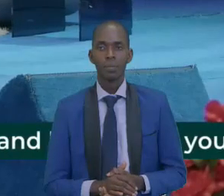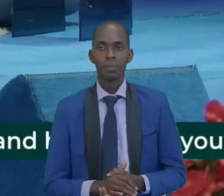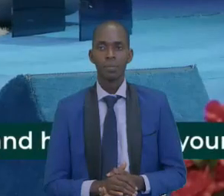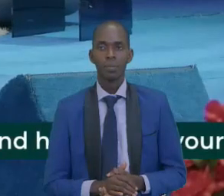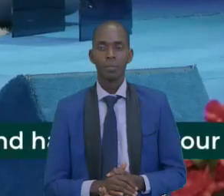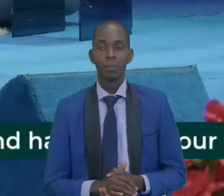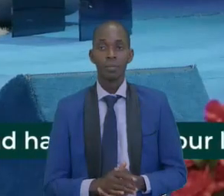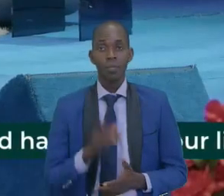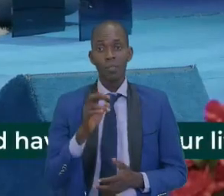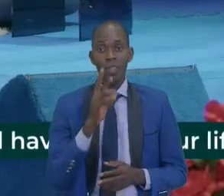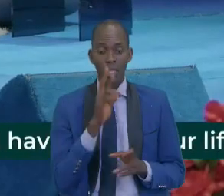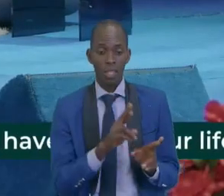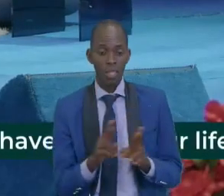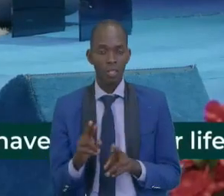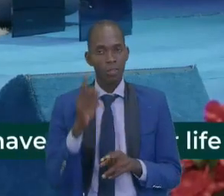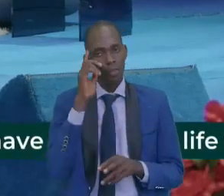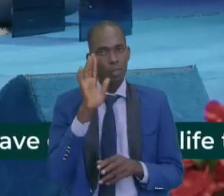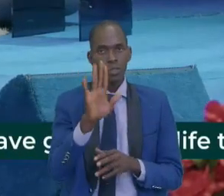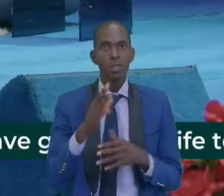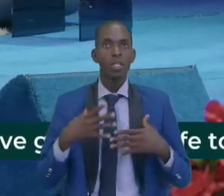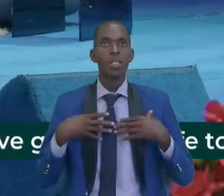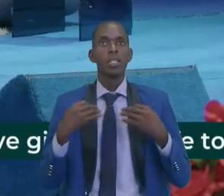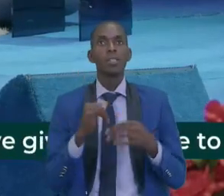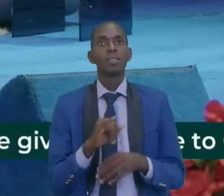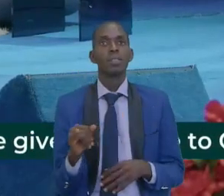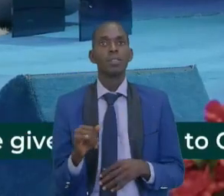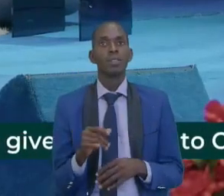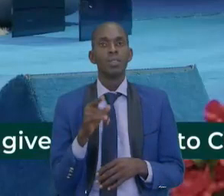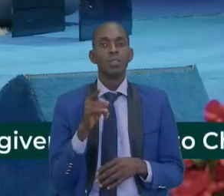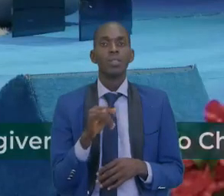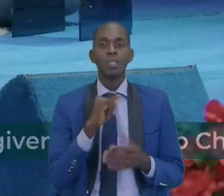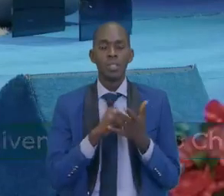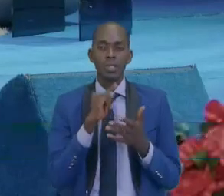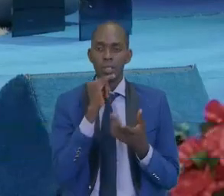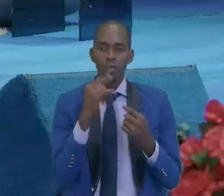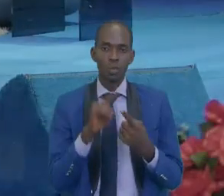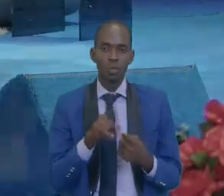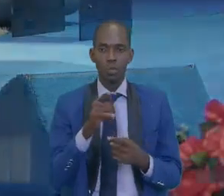You are ready for your healing. It's getting to you there right now.